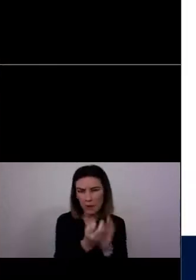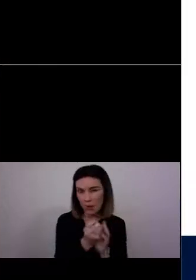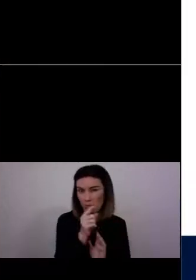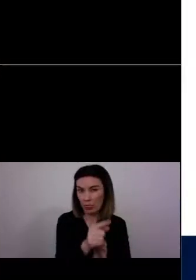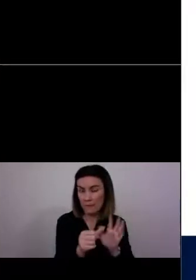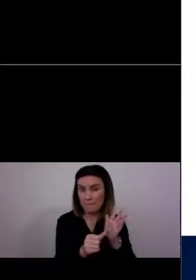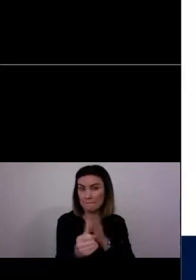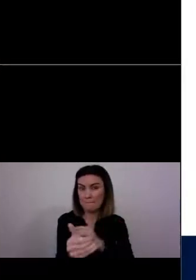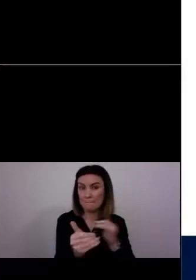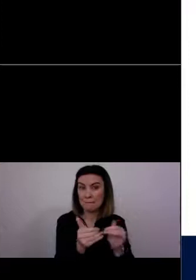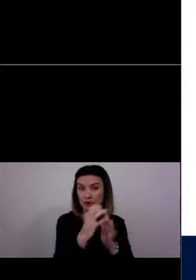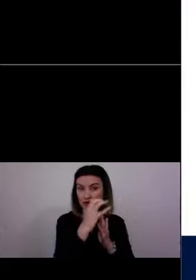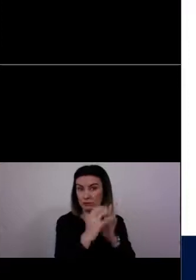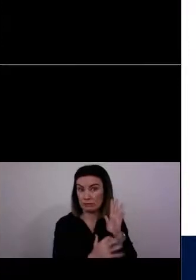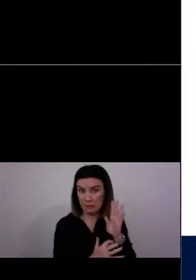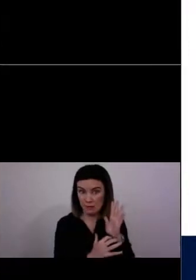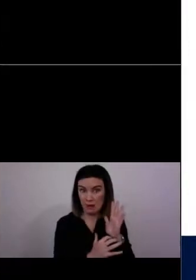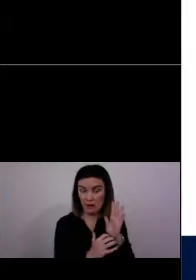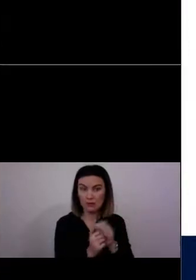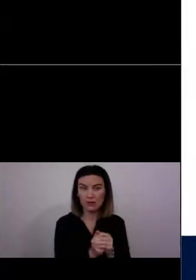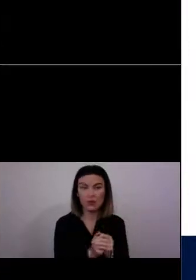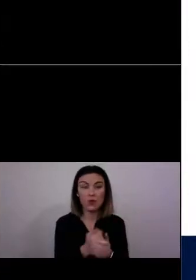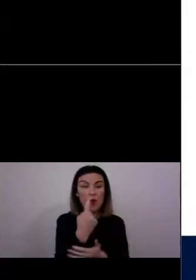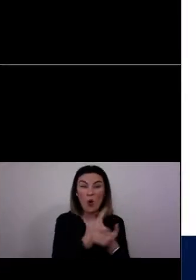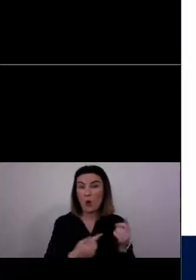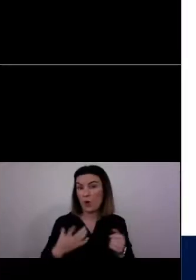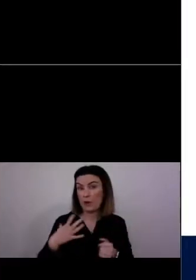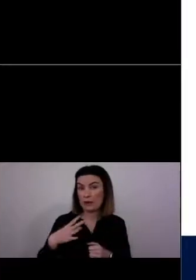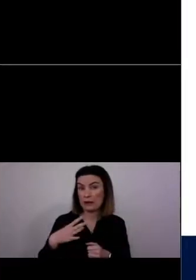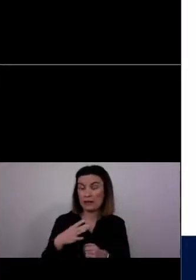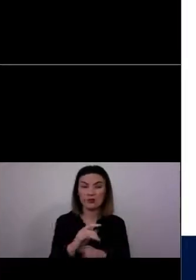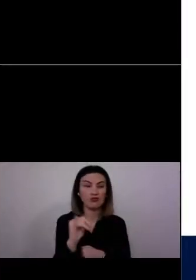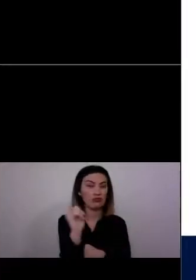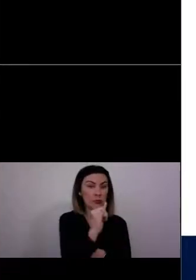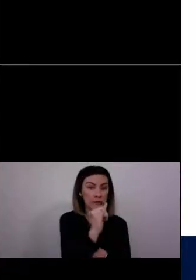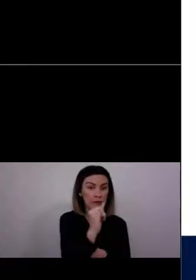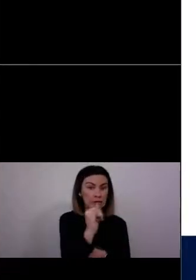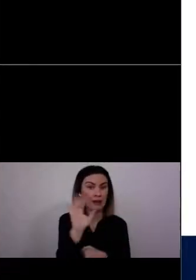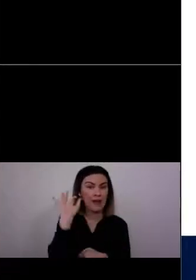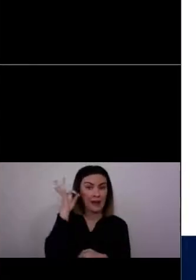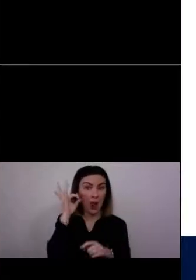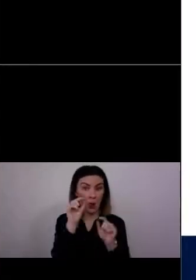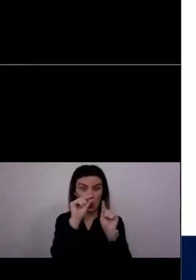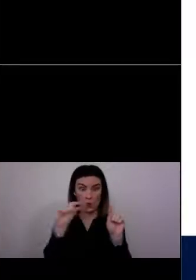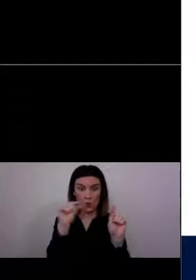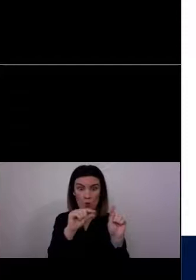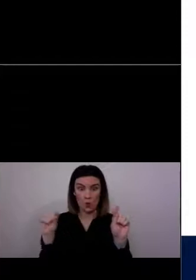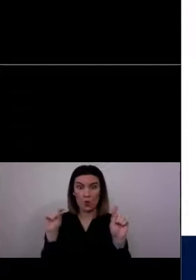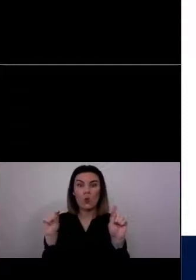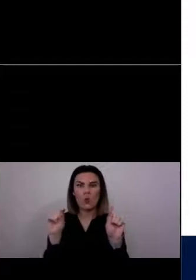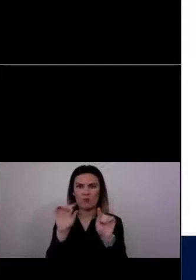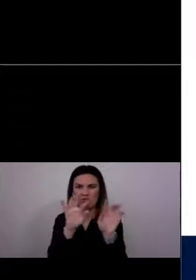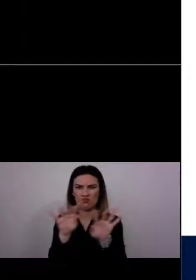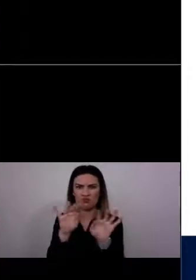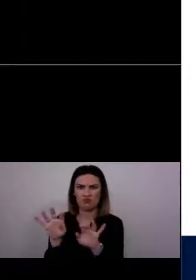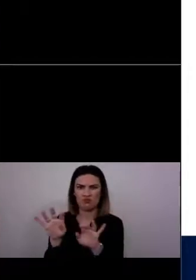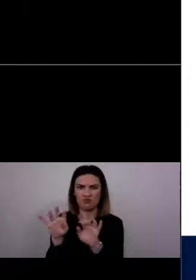one, you only need to fill out the green and yellow cells. And if you have any issues or any